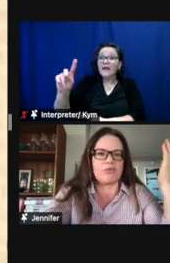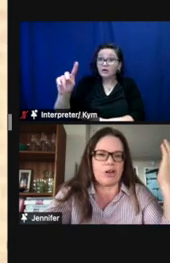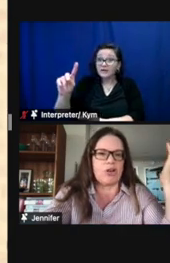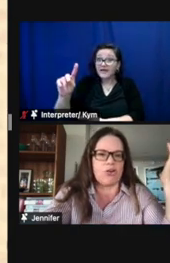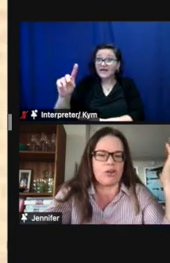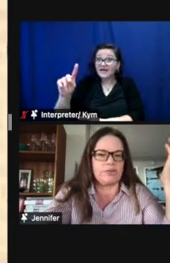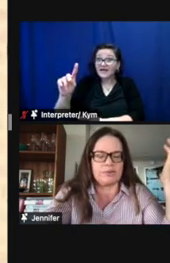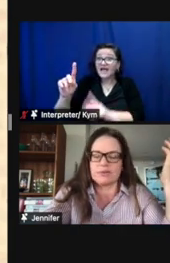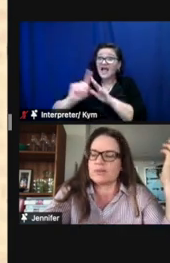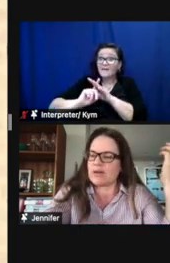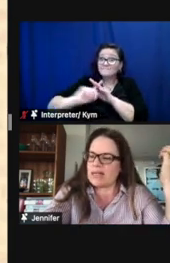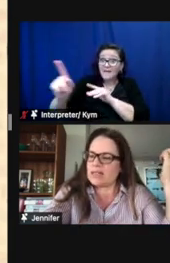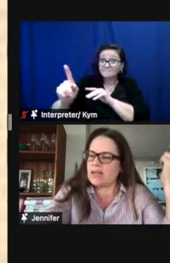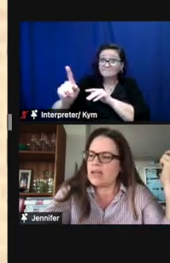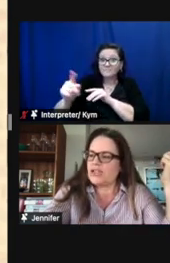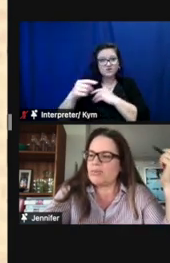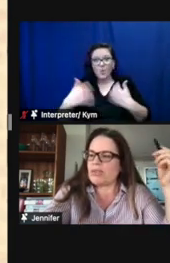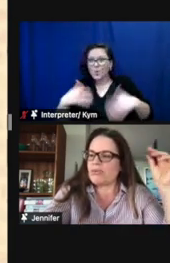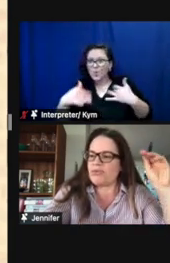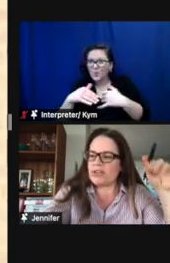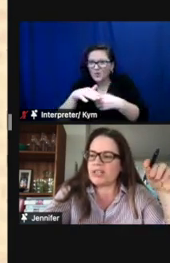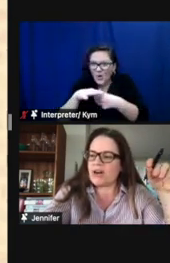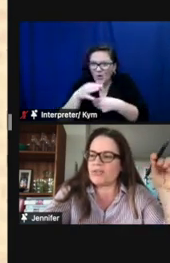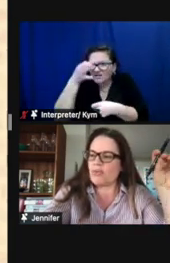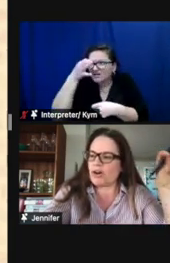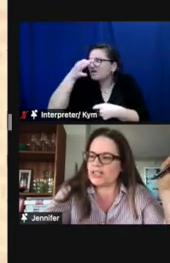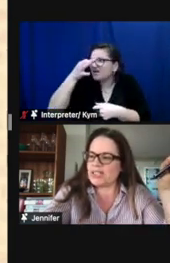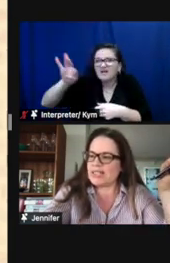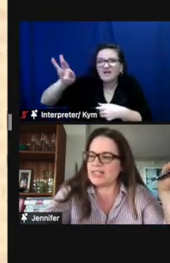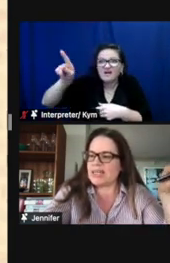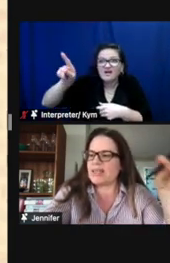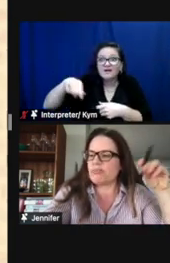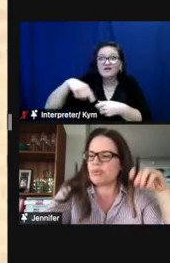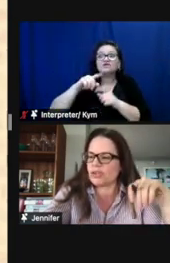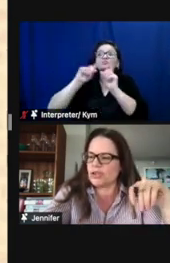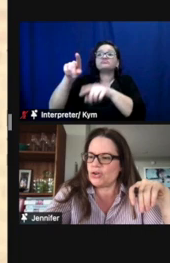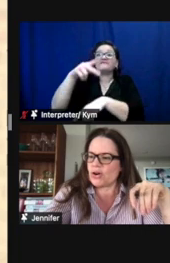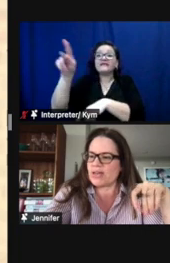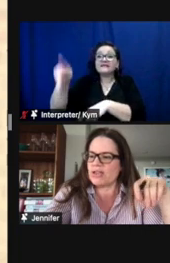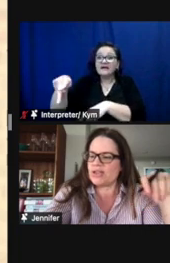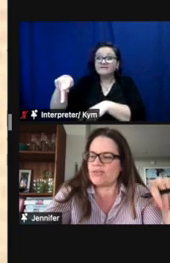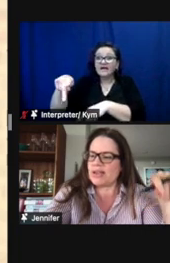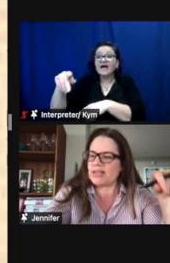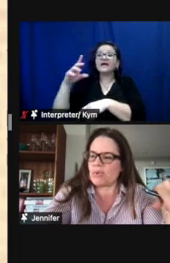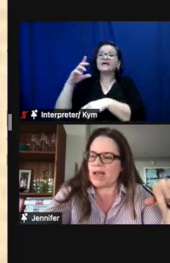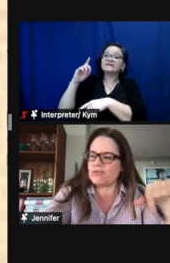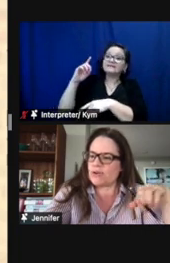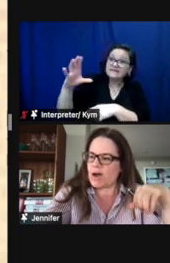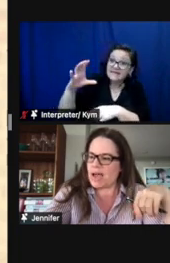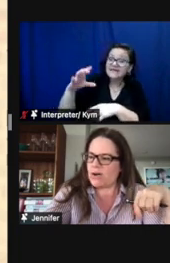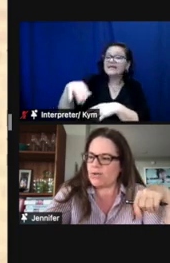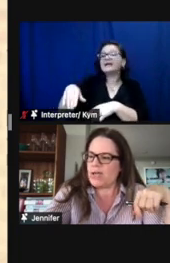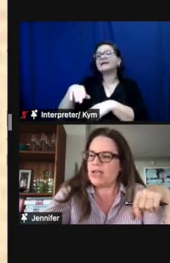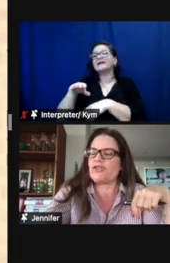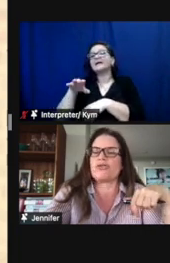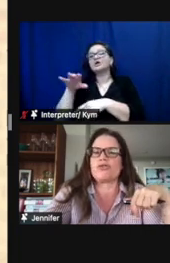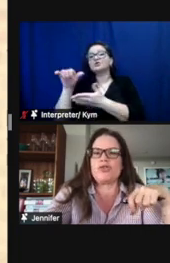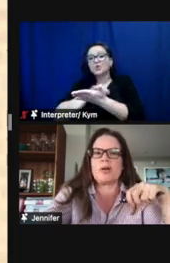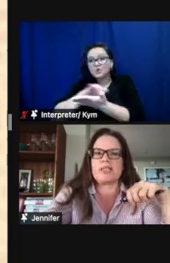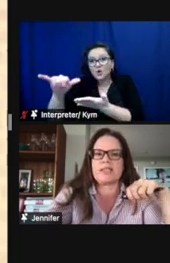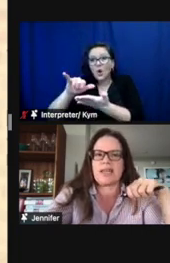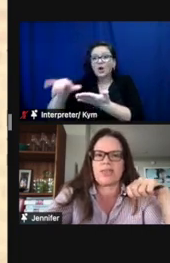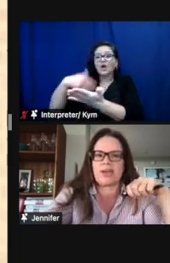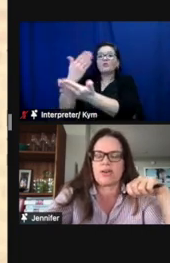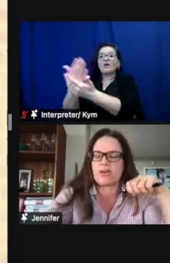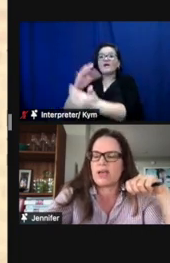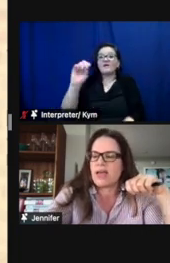very, very local, right? She went through Philadelphia, Washington, D.C., then Brooklyn, New York, and then she finally arrived in Ohio. It took her